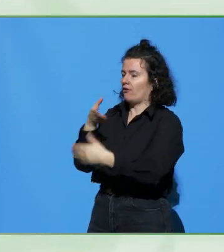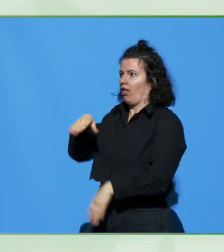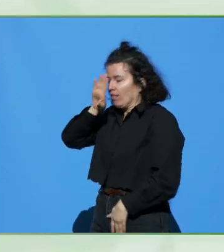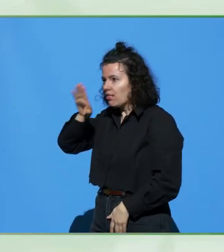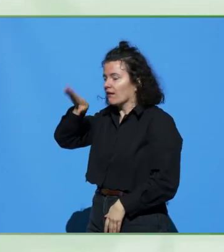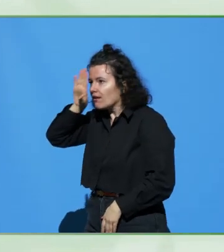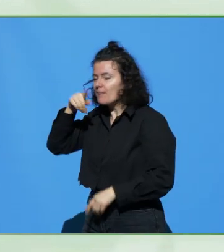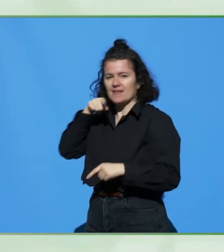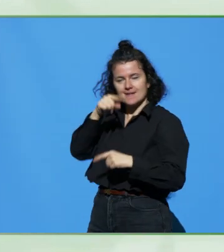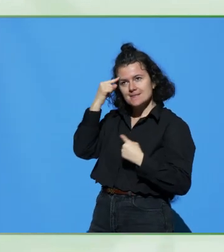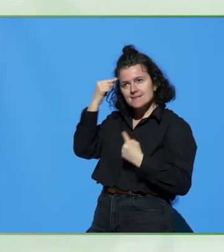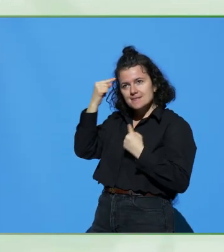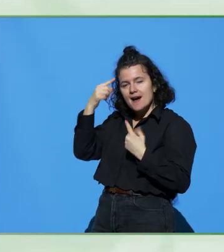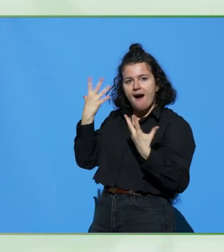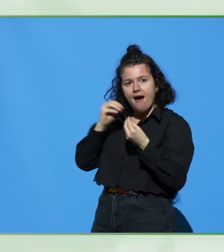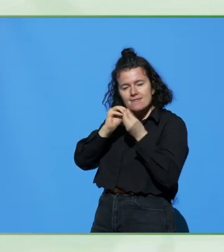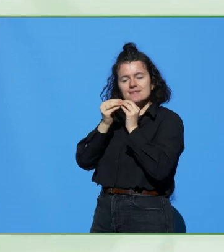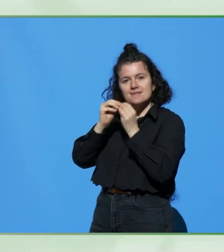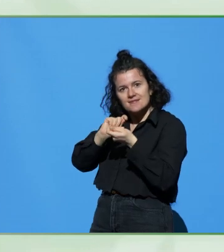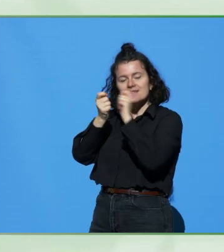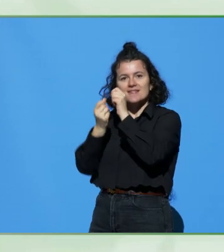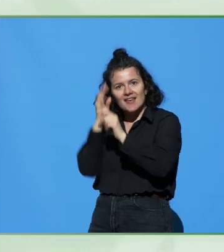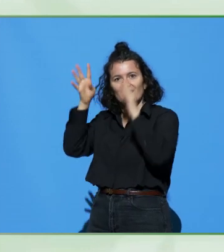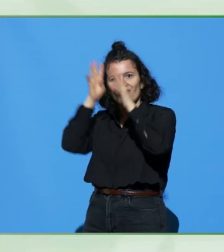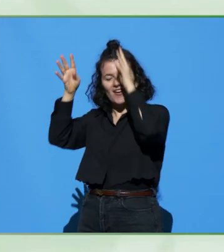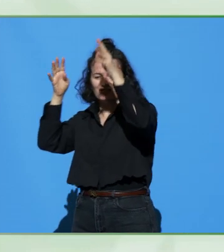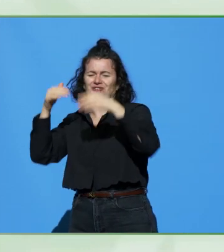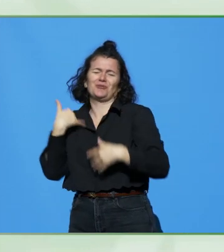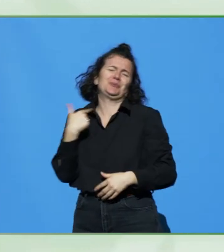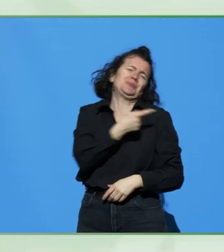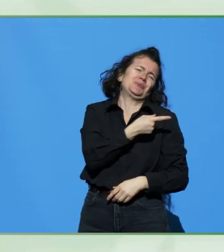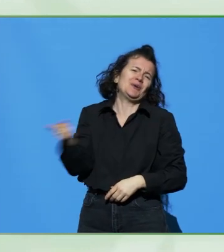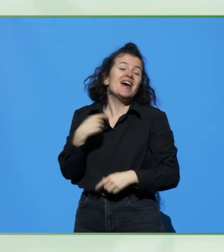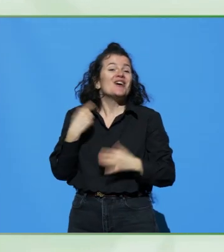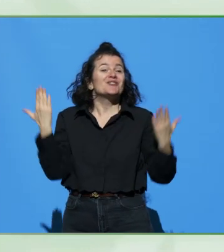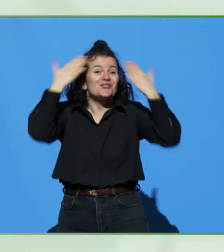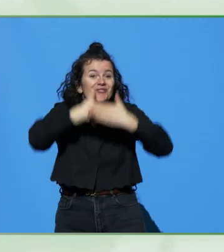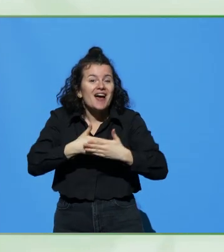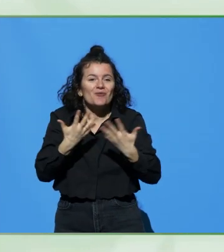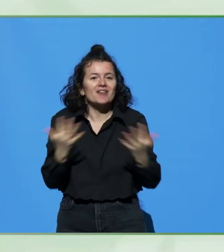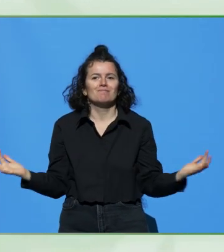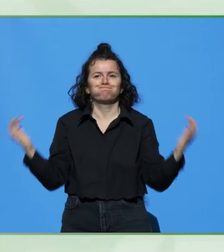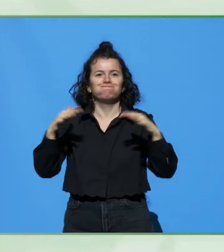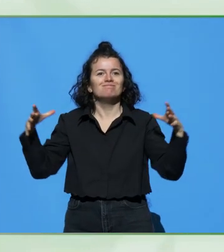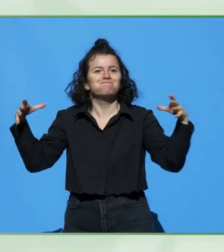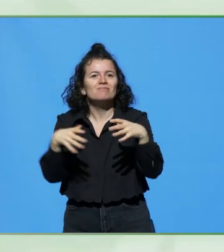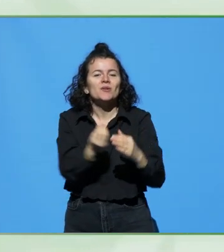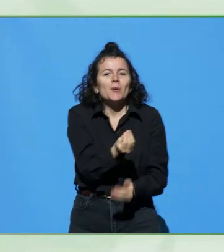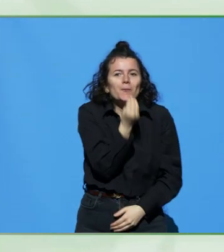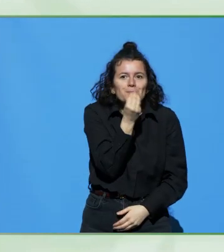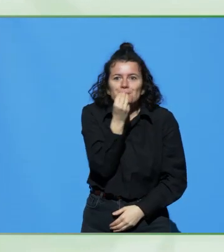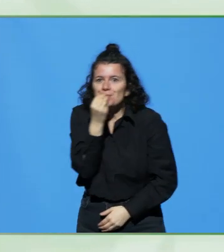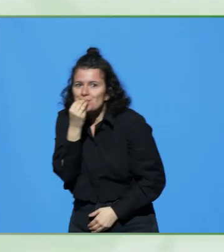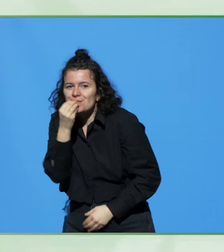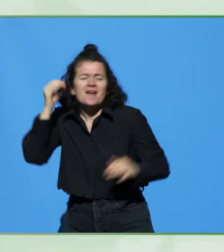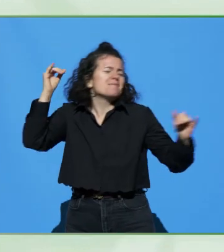followed by a communal dinner. We're going to be having a party together tonight. But there's going to be so many things